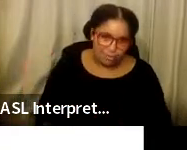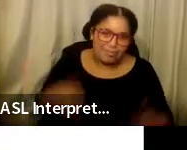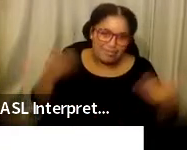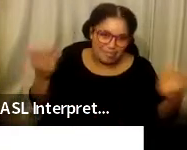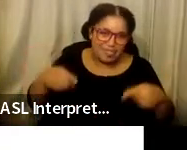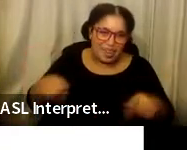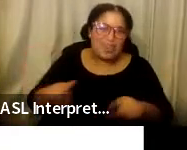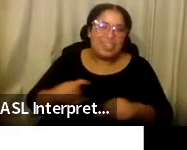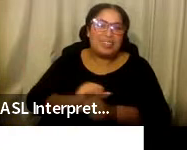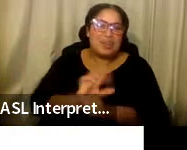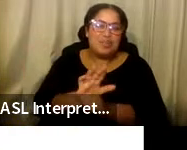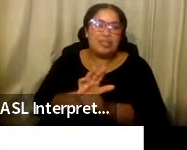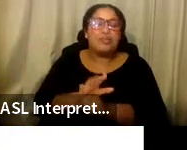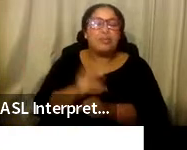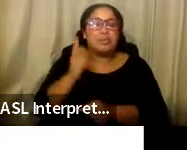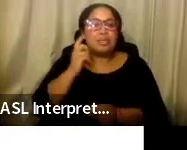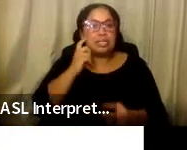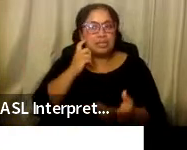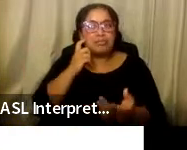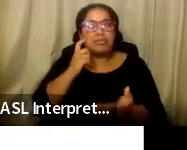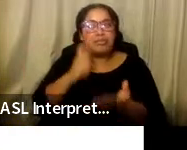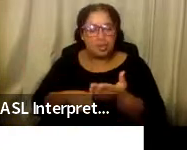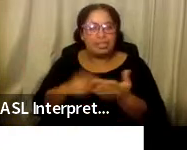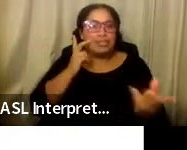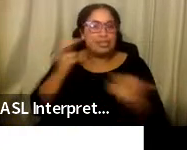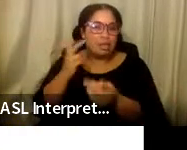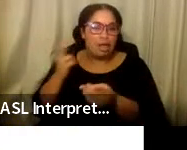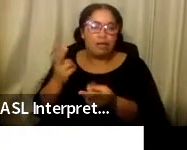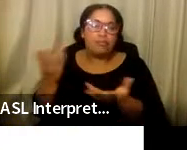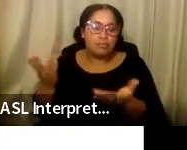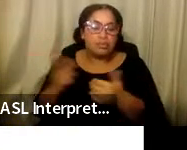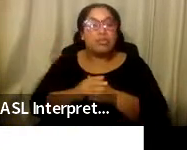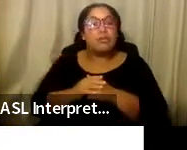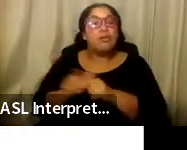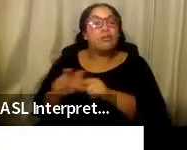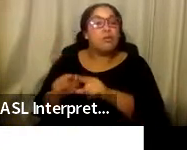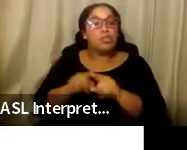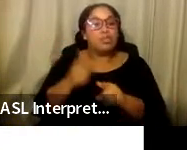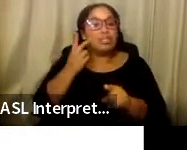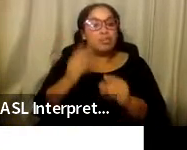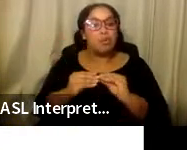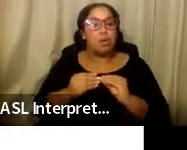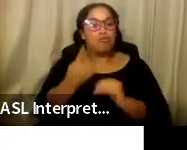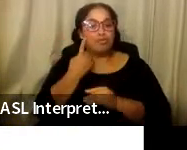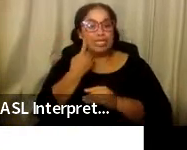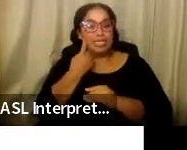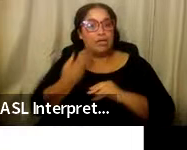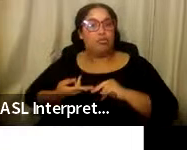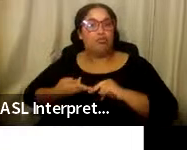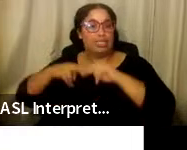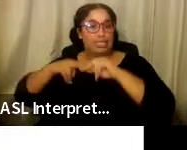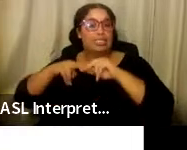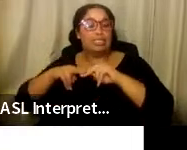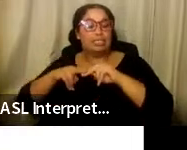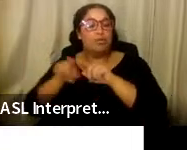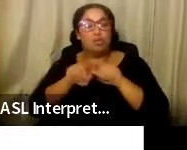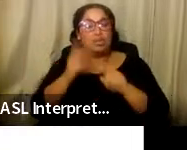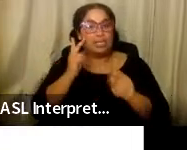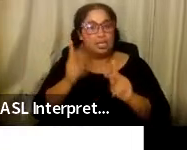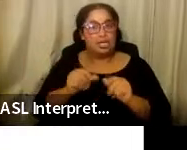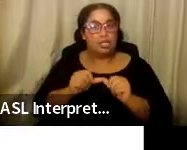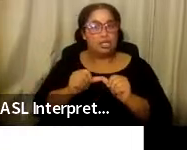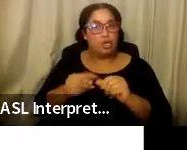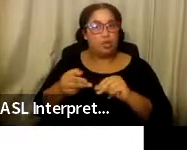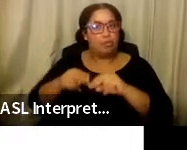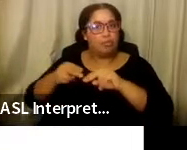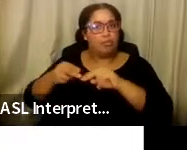the pandemic, but we're seeing that as well. And there's a definite, more of a recent uptick. And actually, we are continuing to see